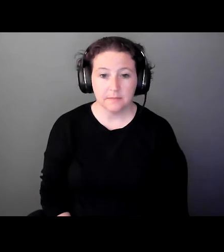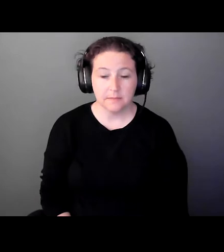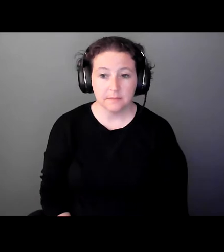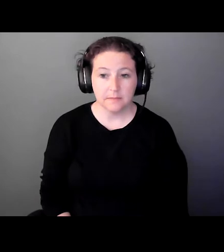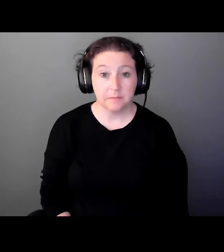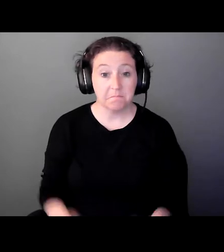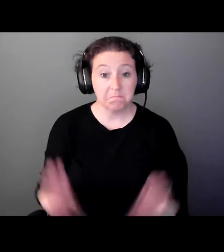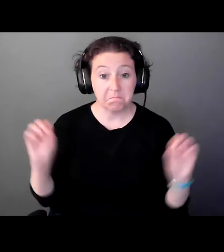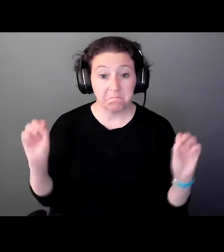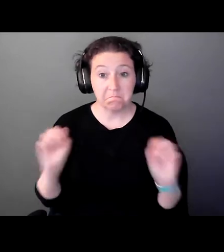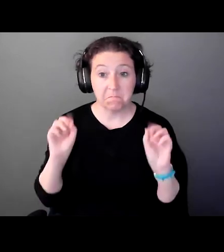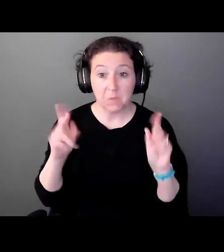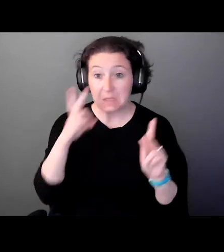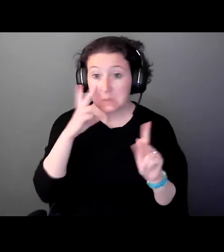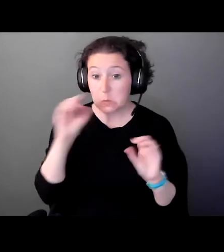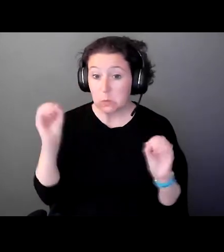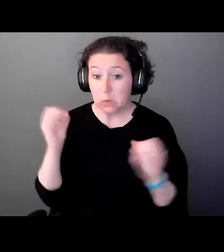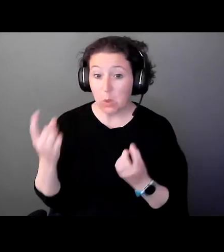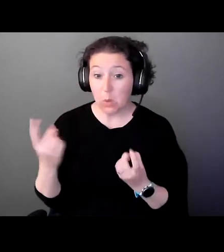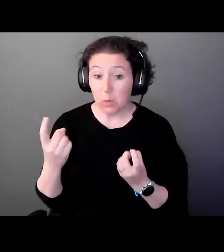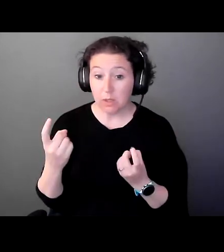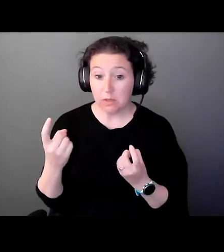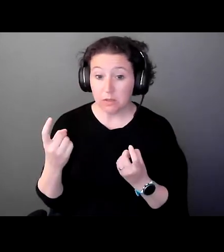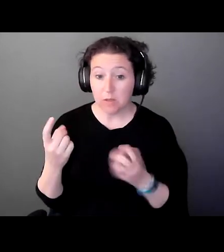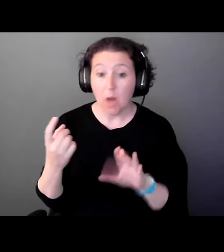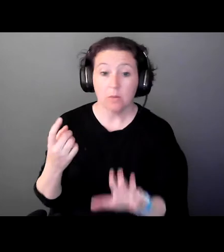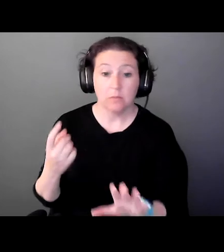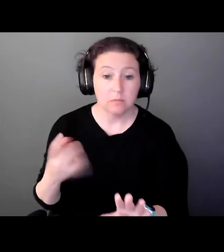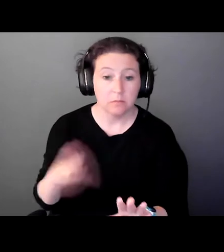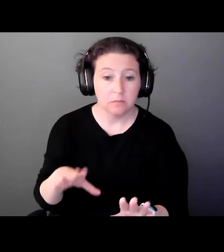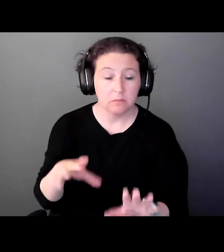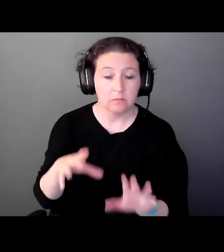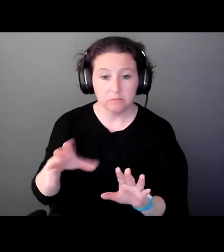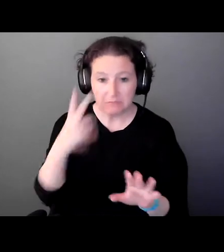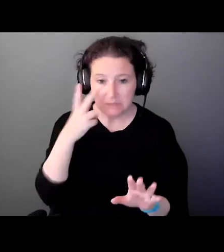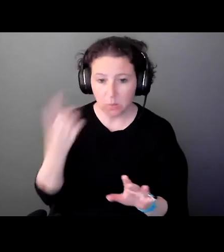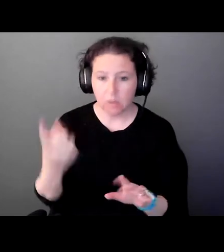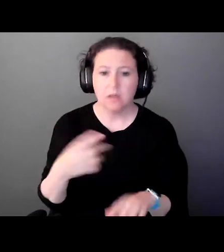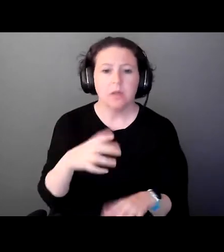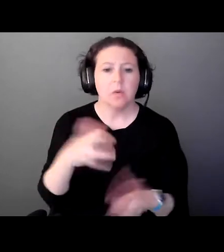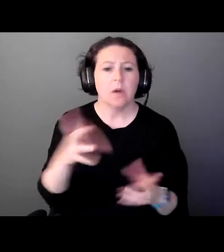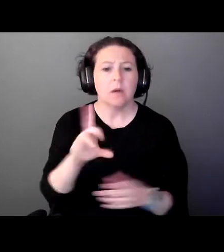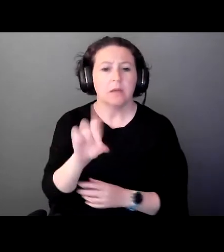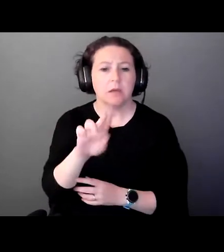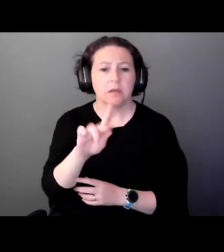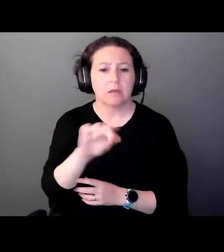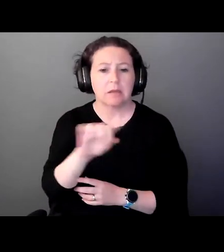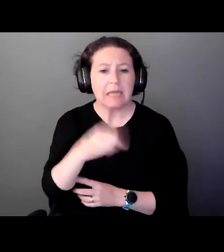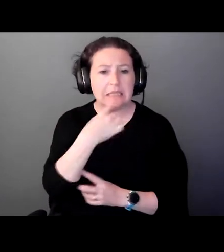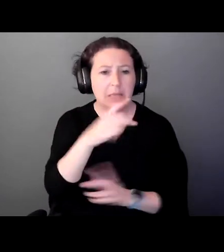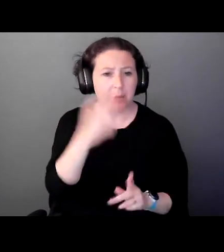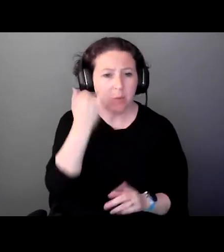Okay. Not seeing any at this point. Oh, here it came through. What does Dr. Katz say to people who are